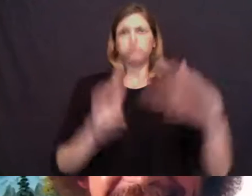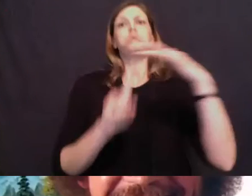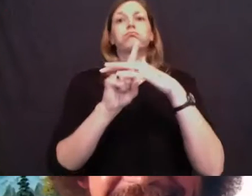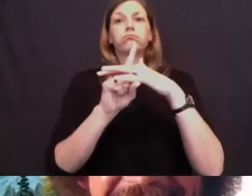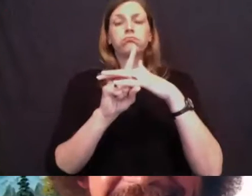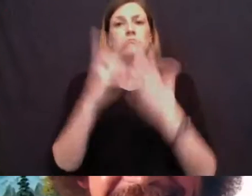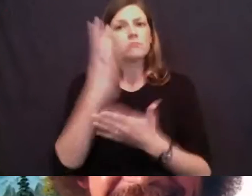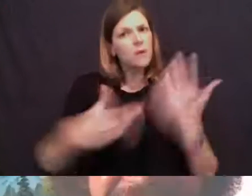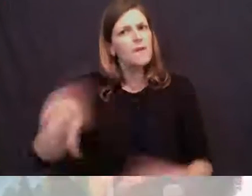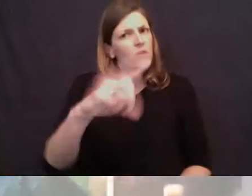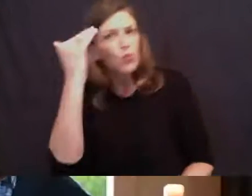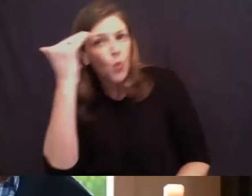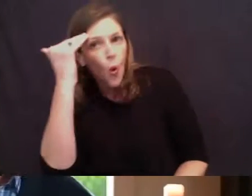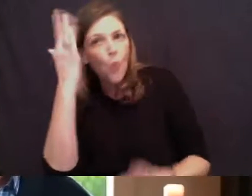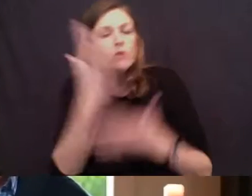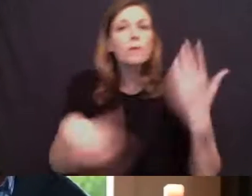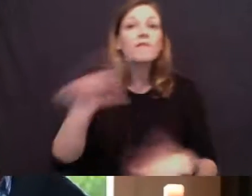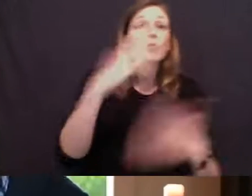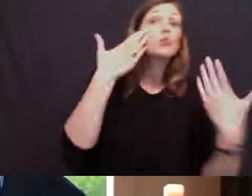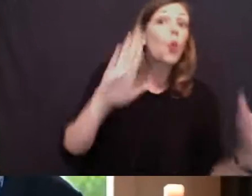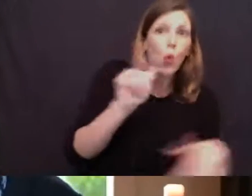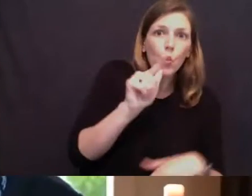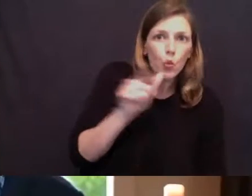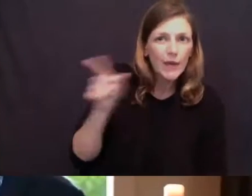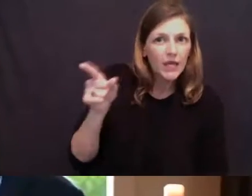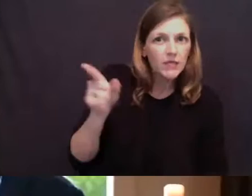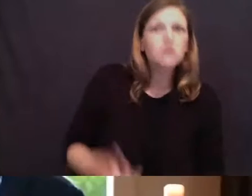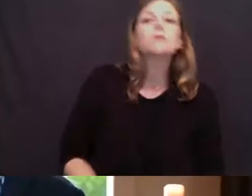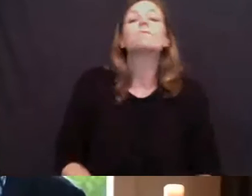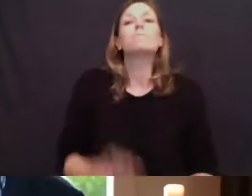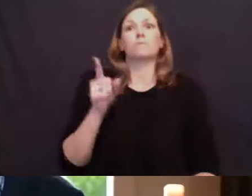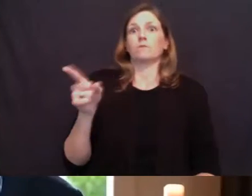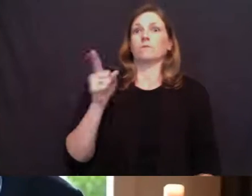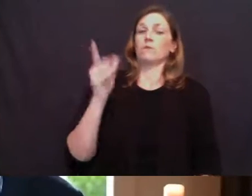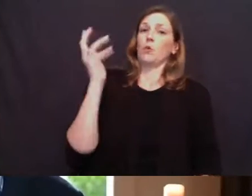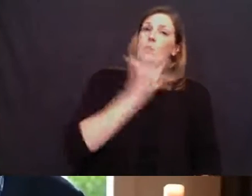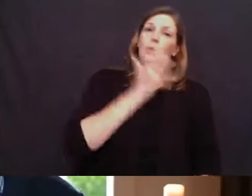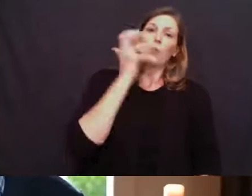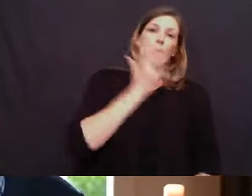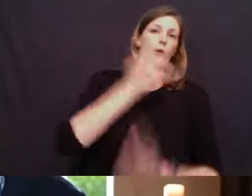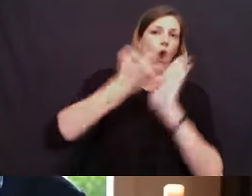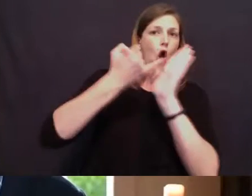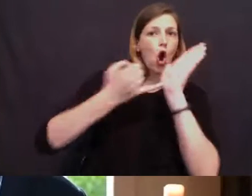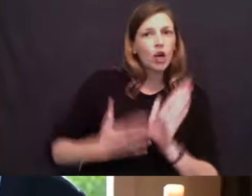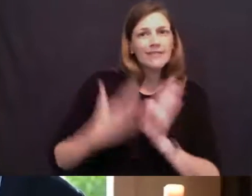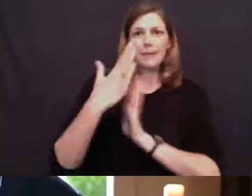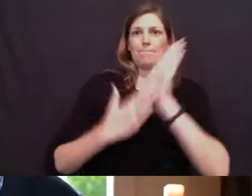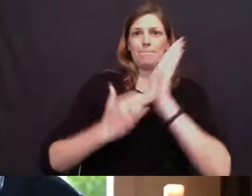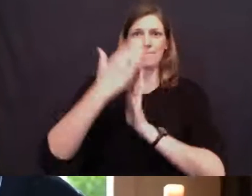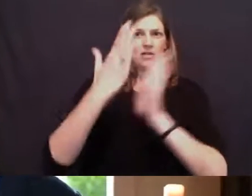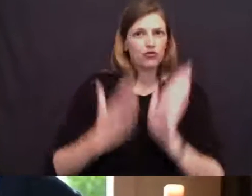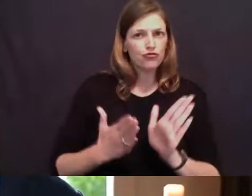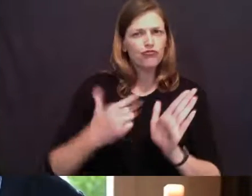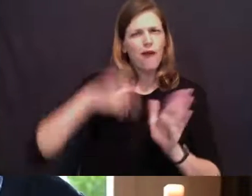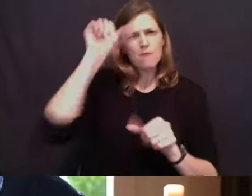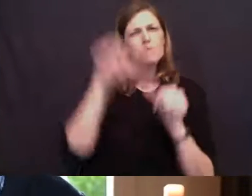who Bob Ross is, and some of you don't know who Bob Ross is. Bob Ross is a phenomenal artist. He's a painter. And I remember as a